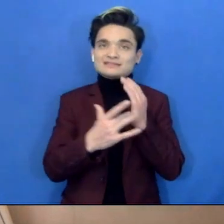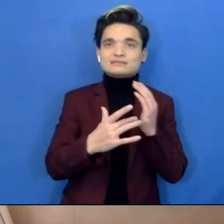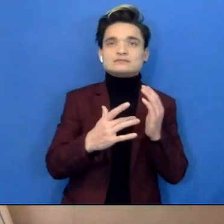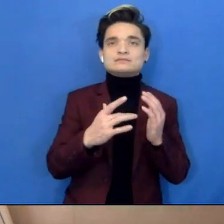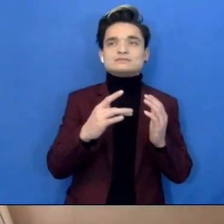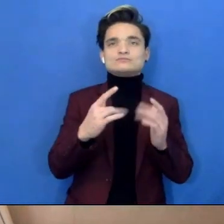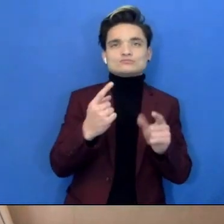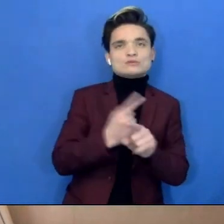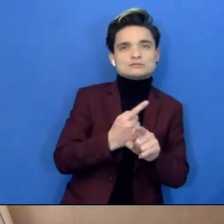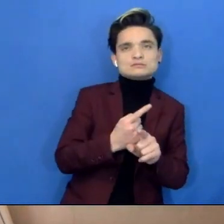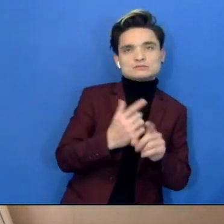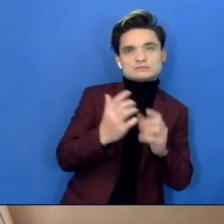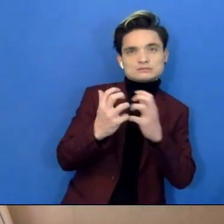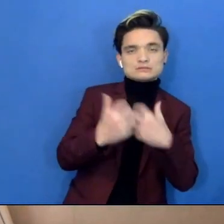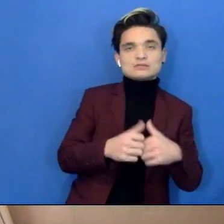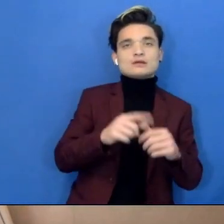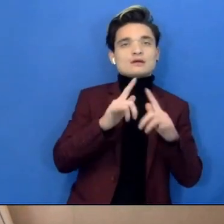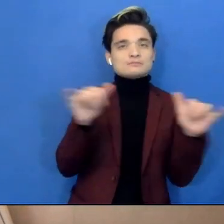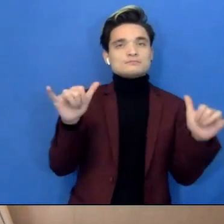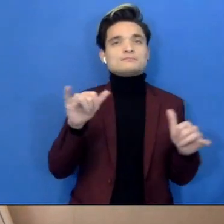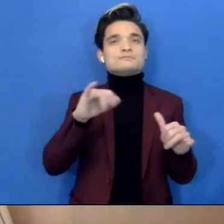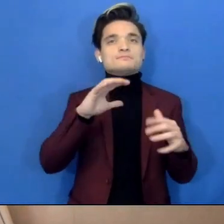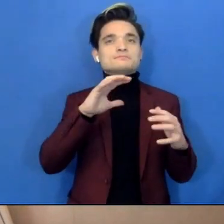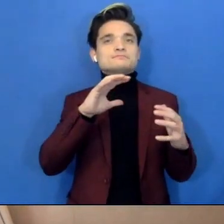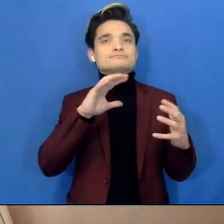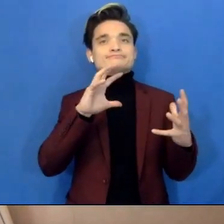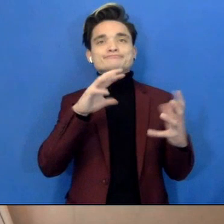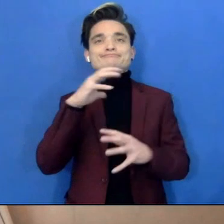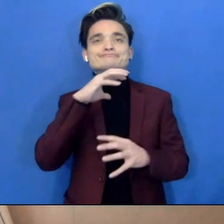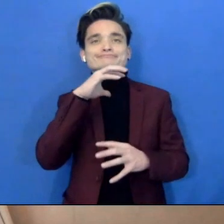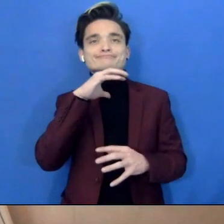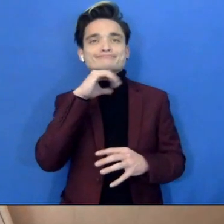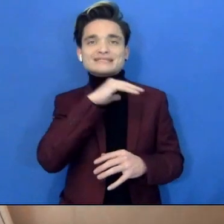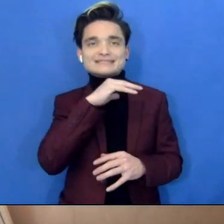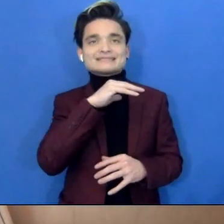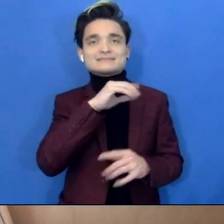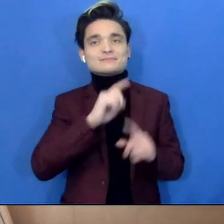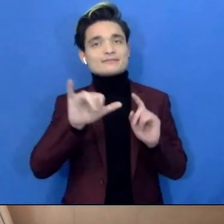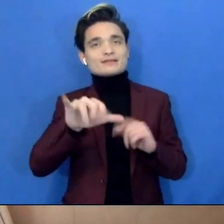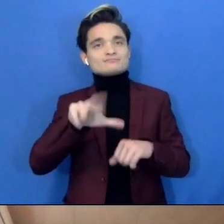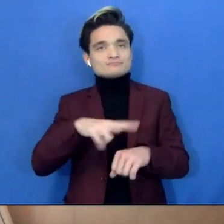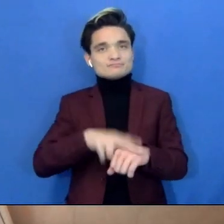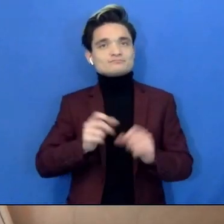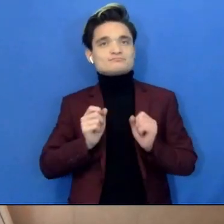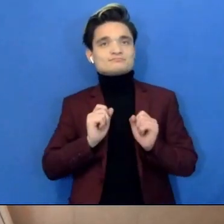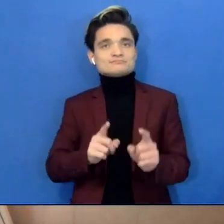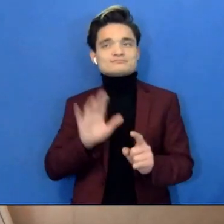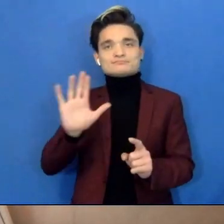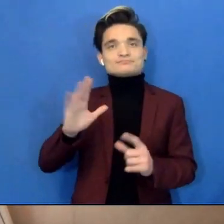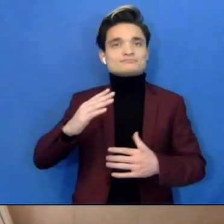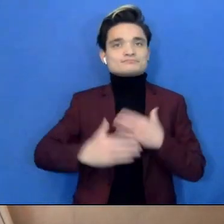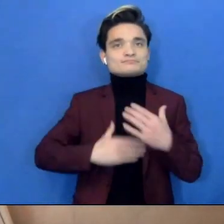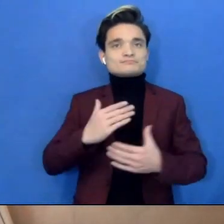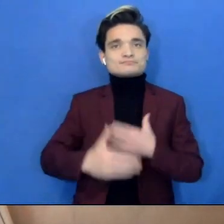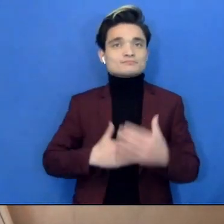messy, okay? And in one of the reasons for that is also that we have cognitive constraints. I mean, we need to